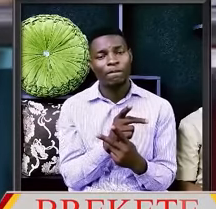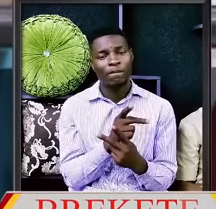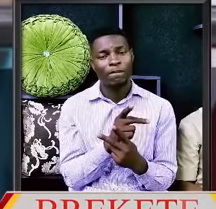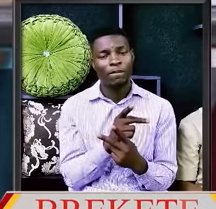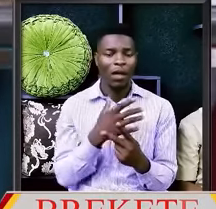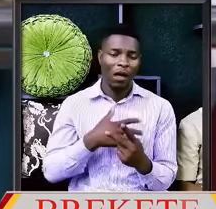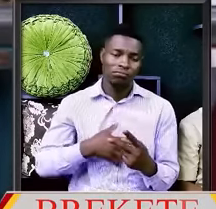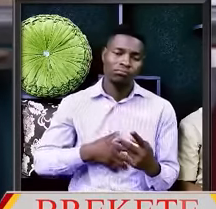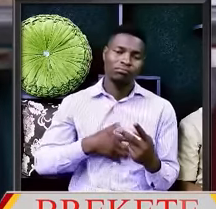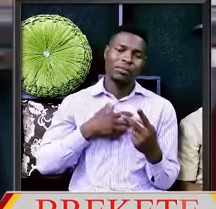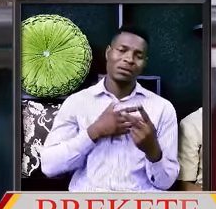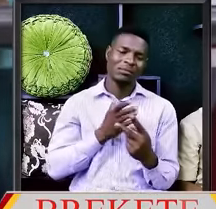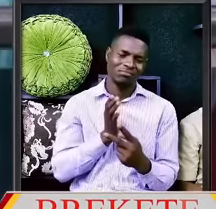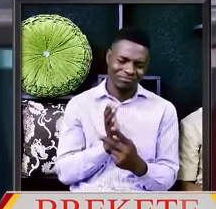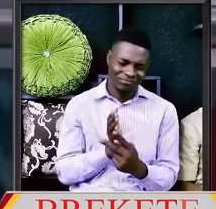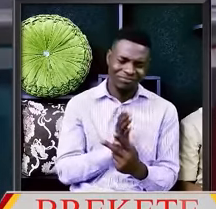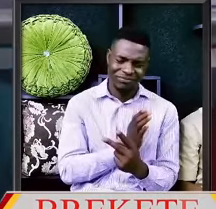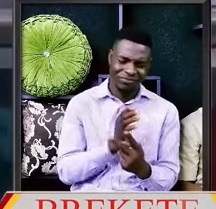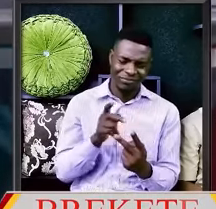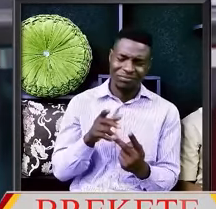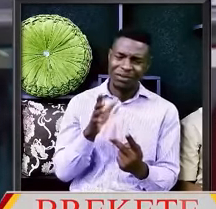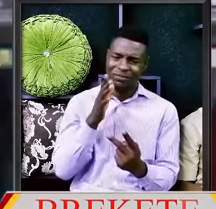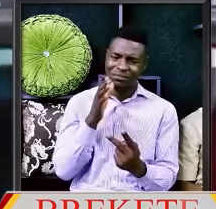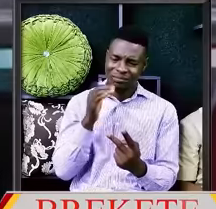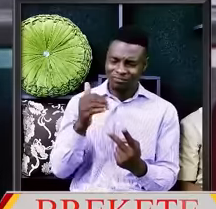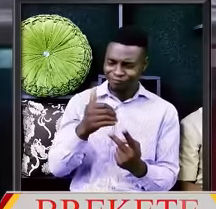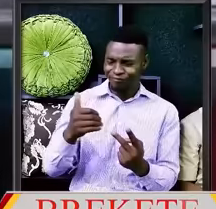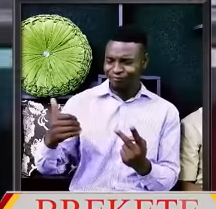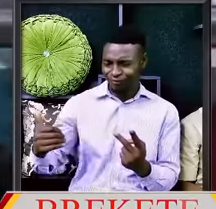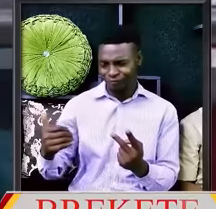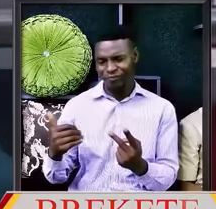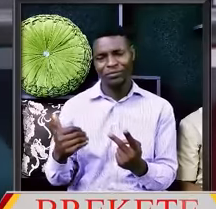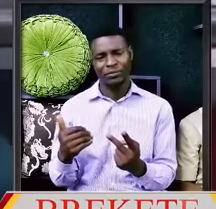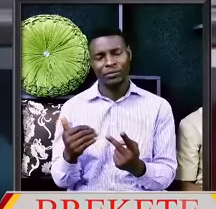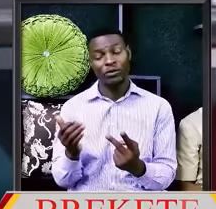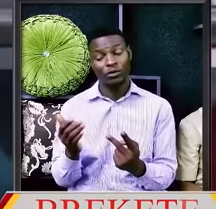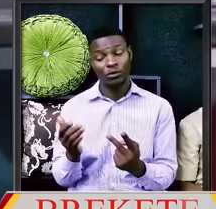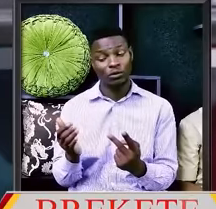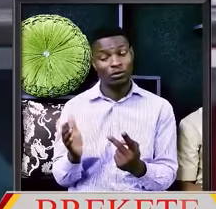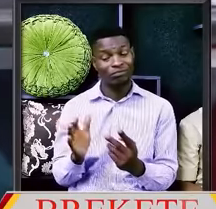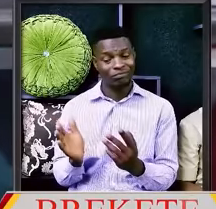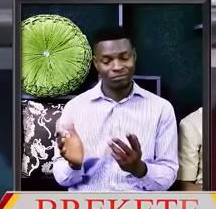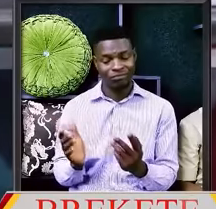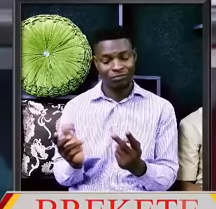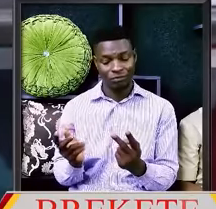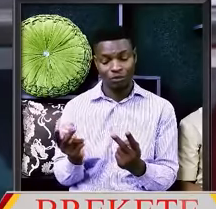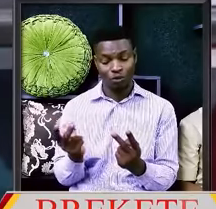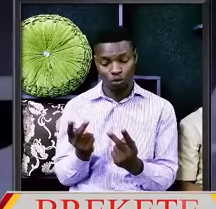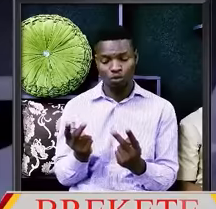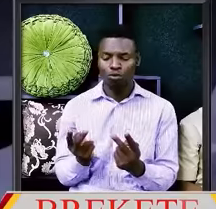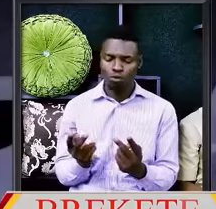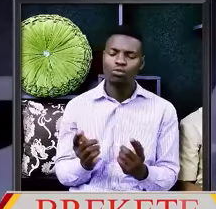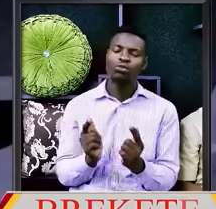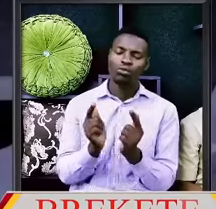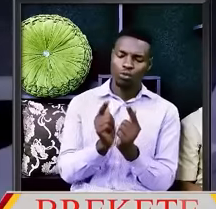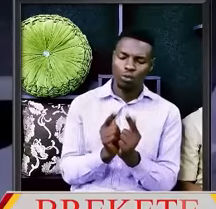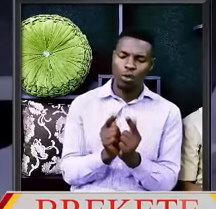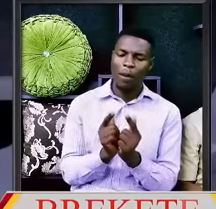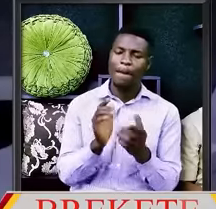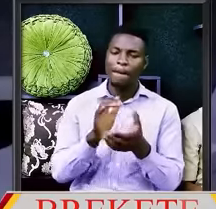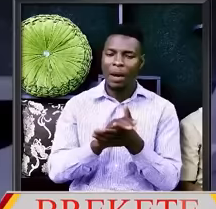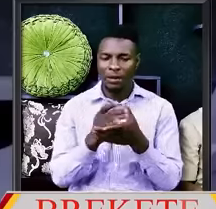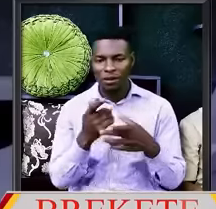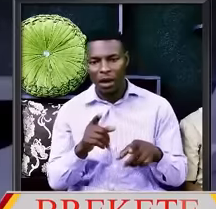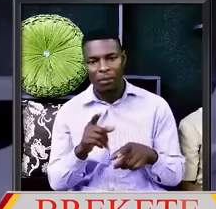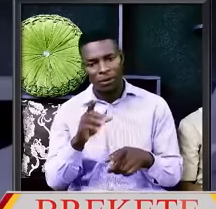in anger aside. The mother go keep her anger aside, they go come. The marriage go happen. The son,